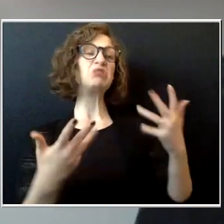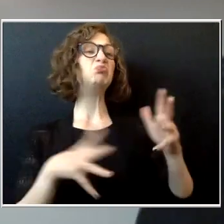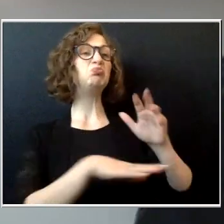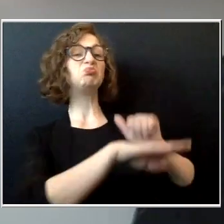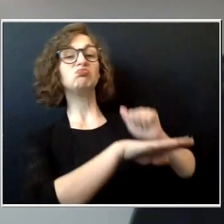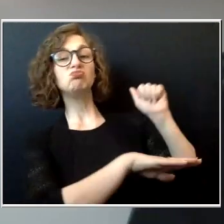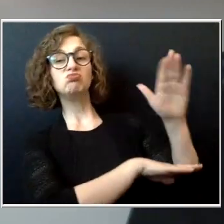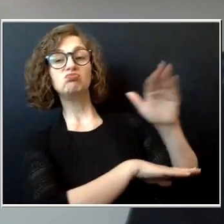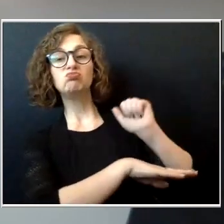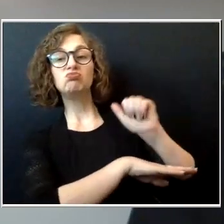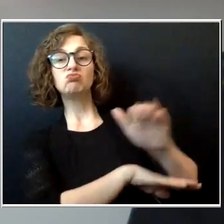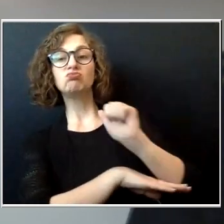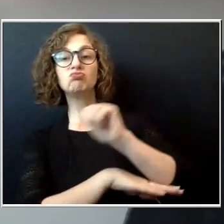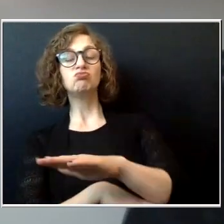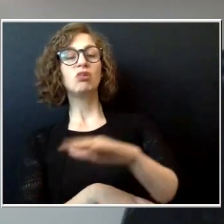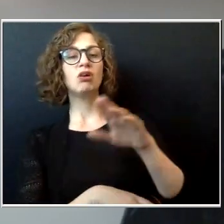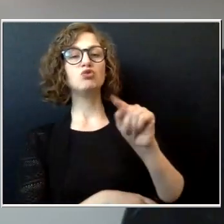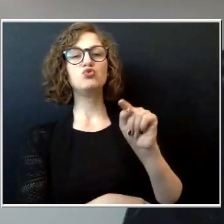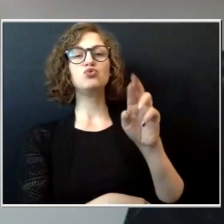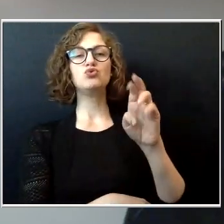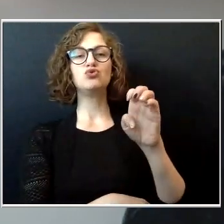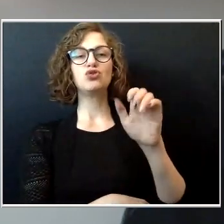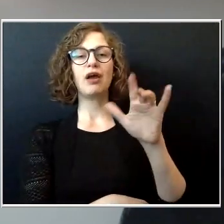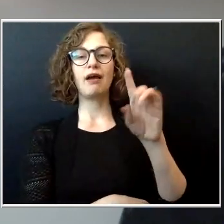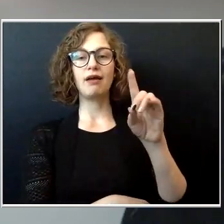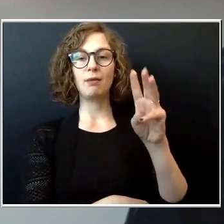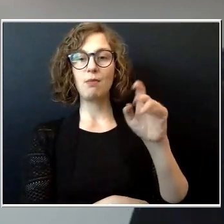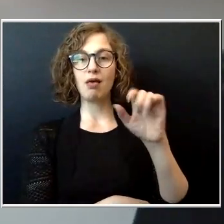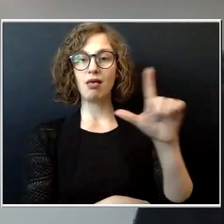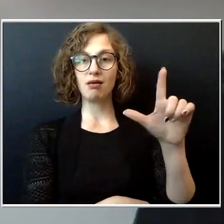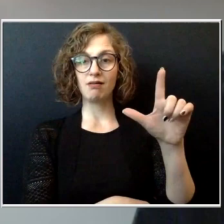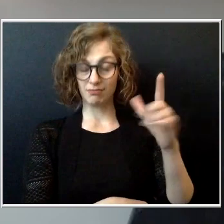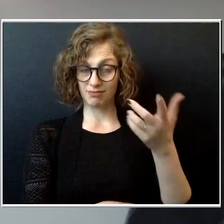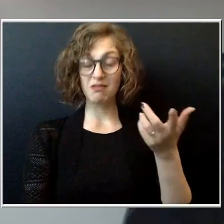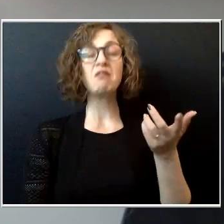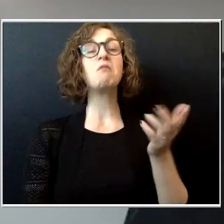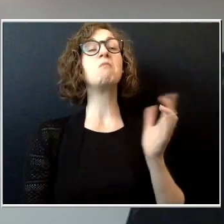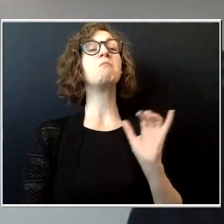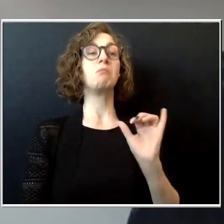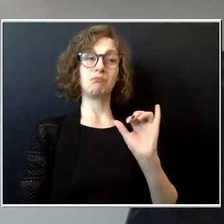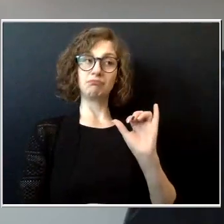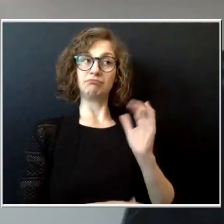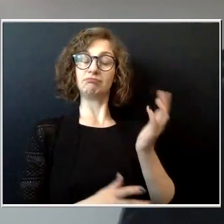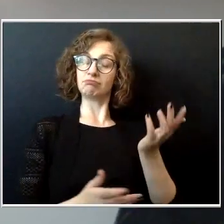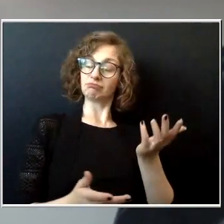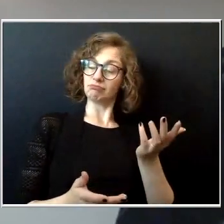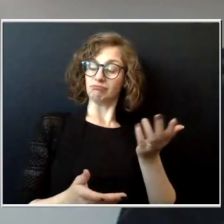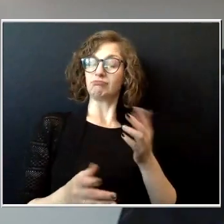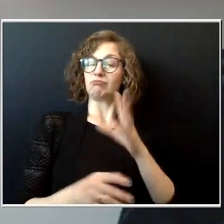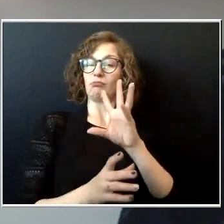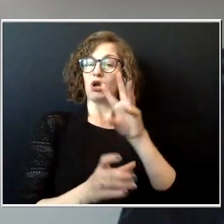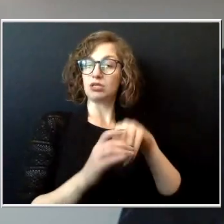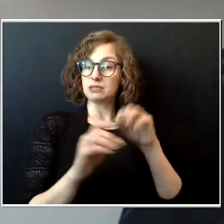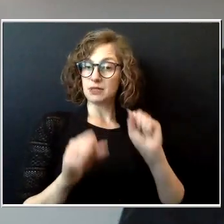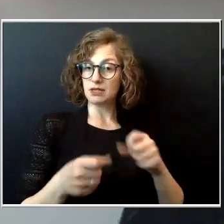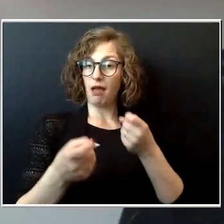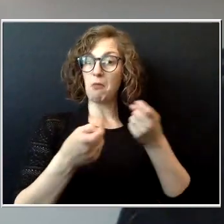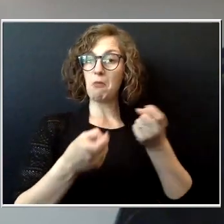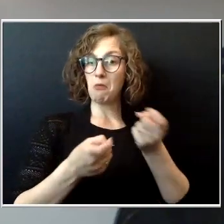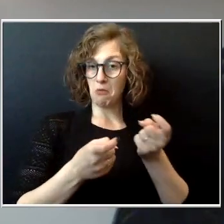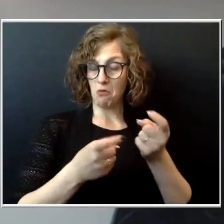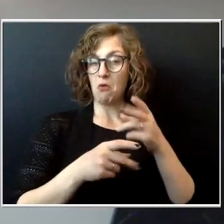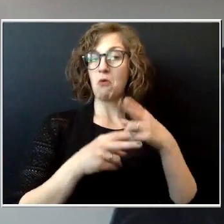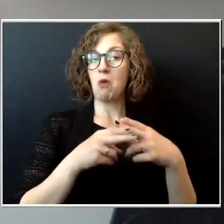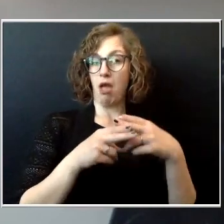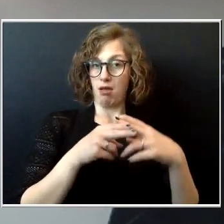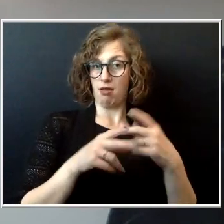had very clear indications for participants to be able to control that weight. But with the